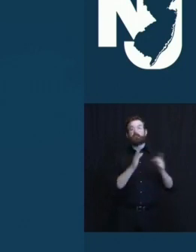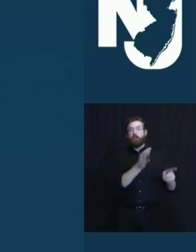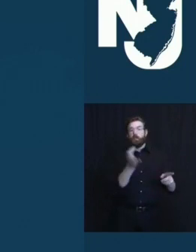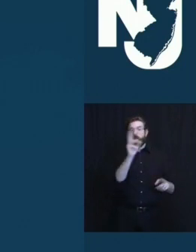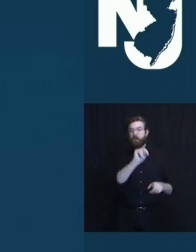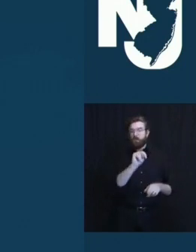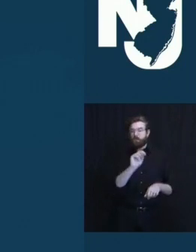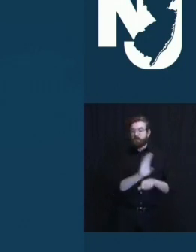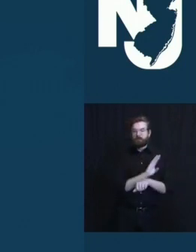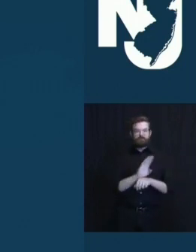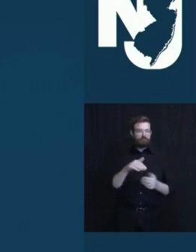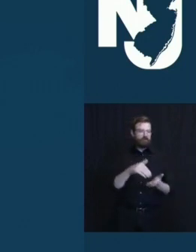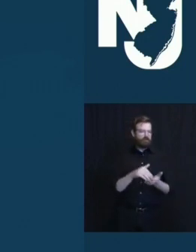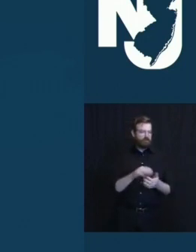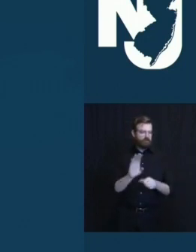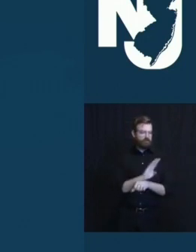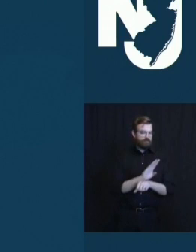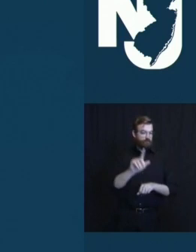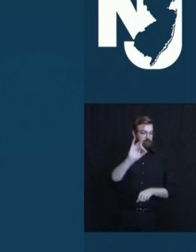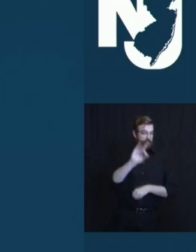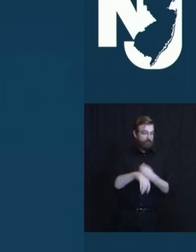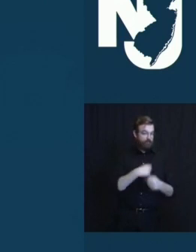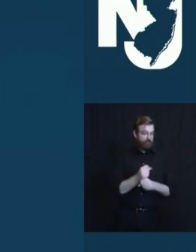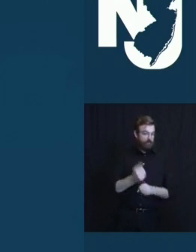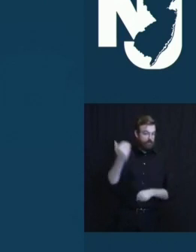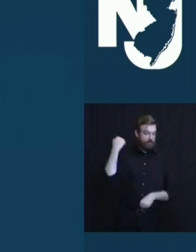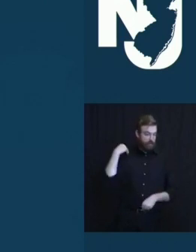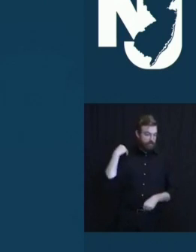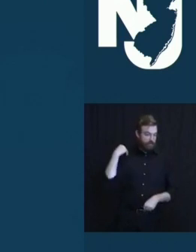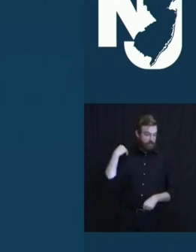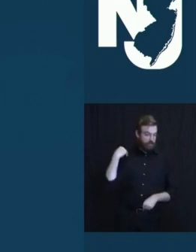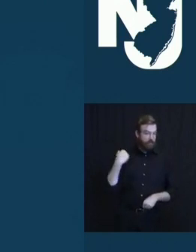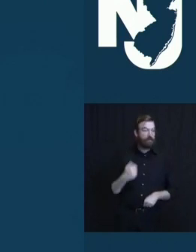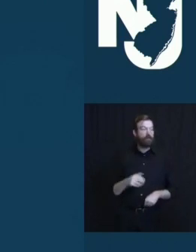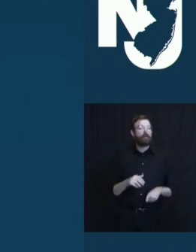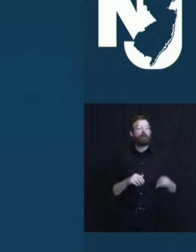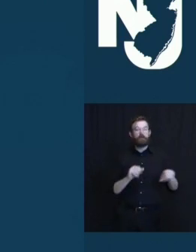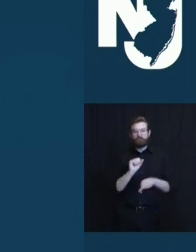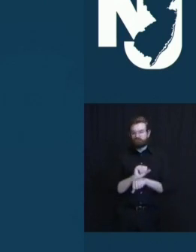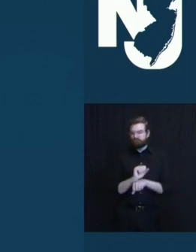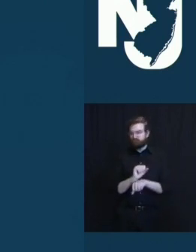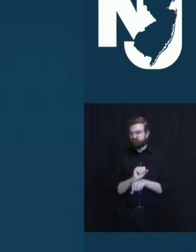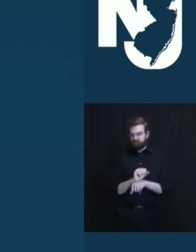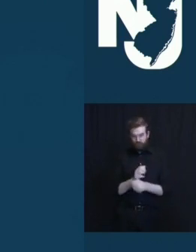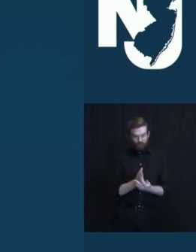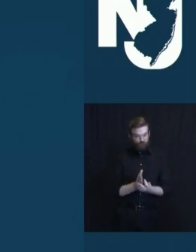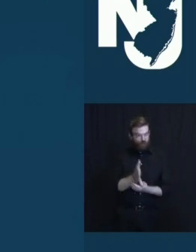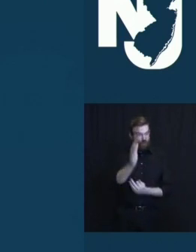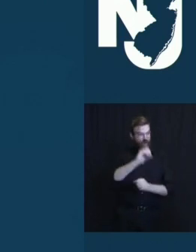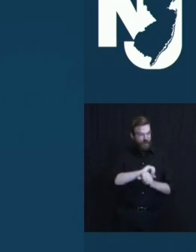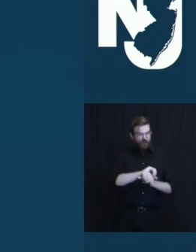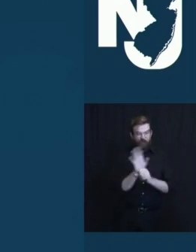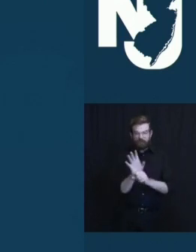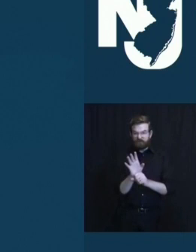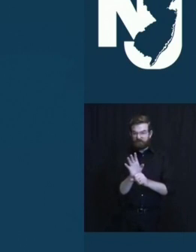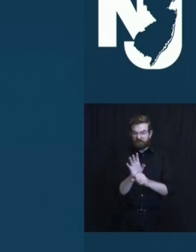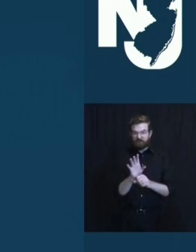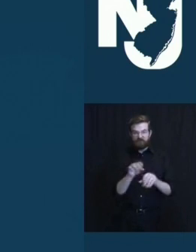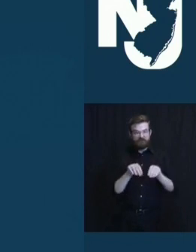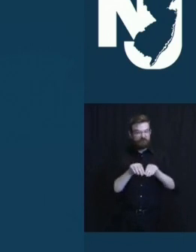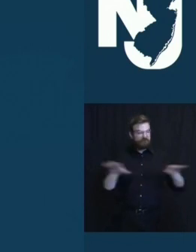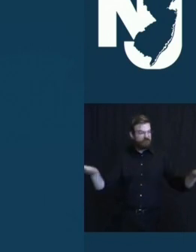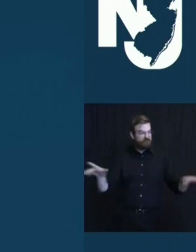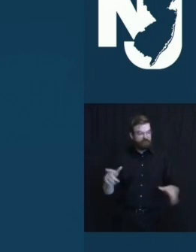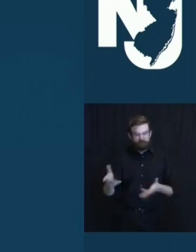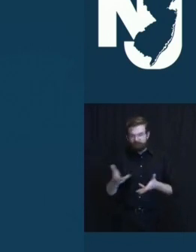patients understood their conditions and what it would take to get better. He took on young doctors to mentor. He treated everyone as equals